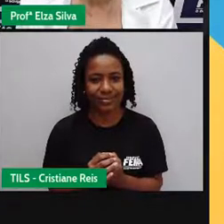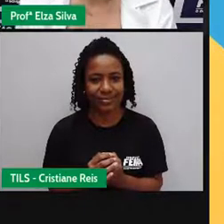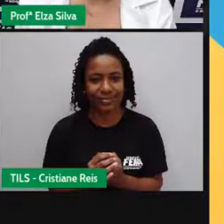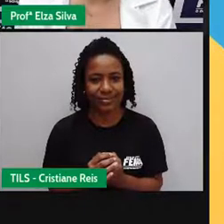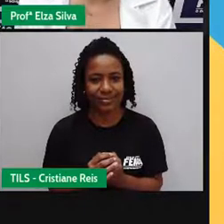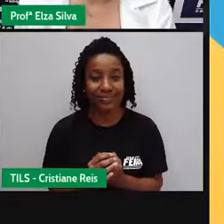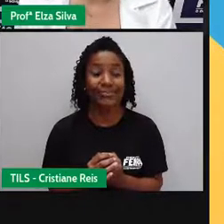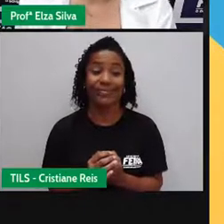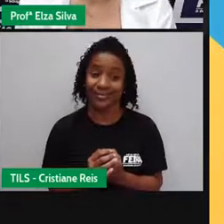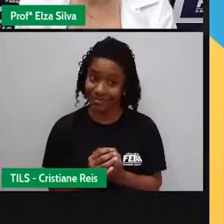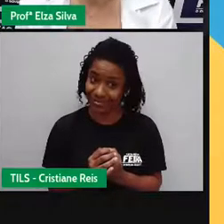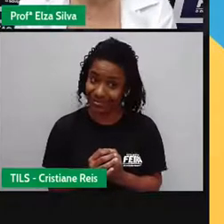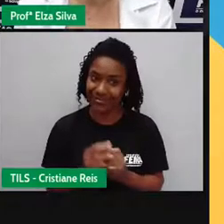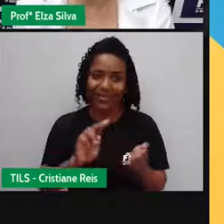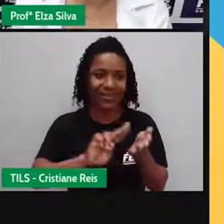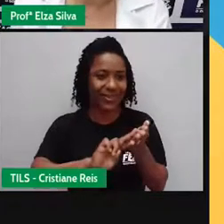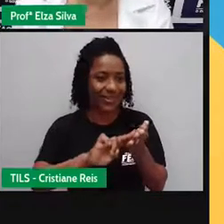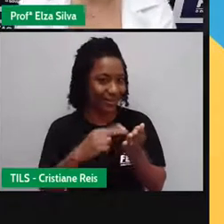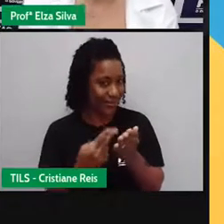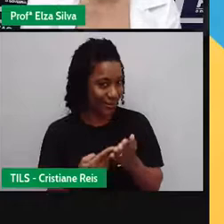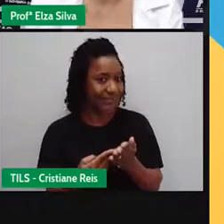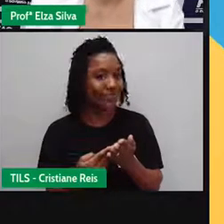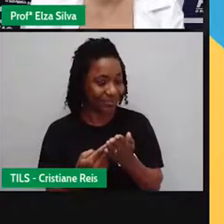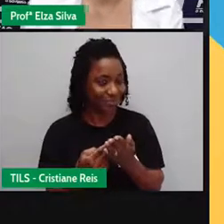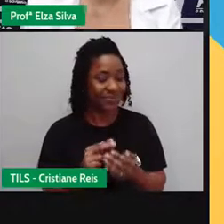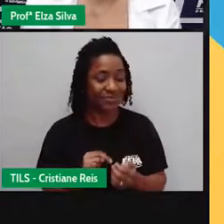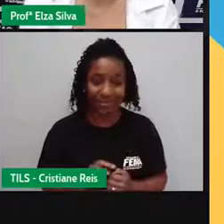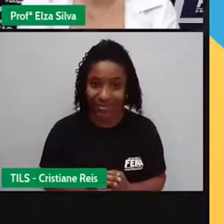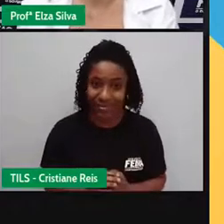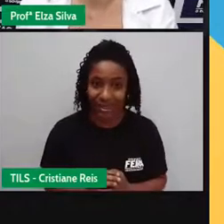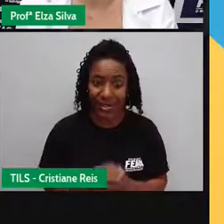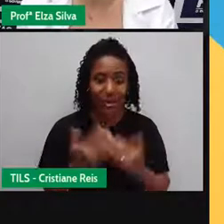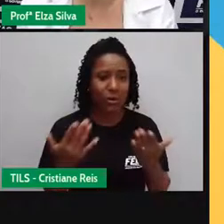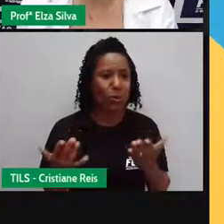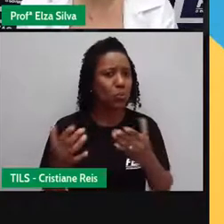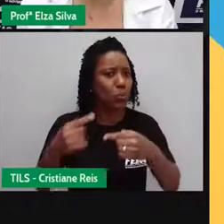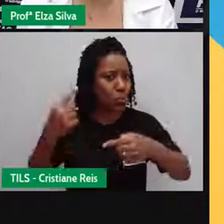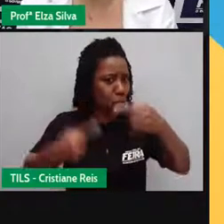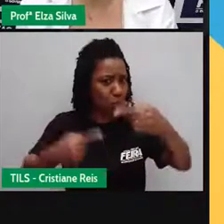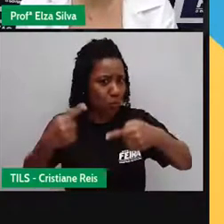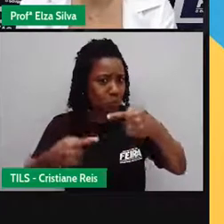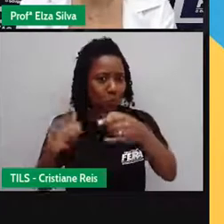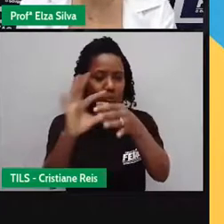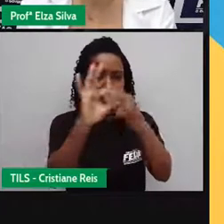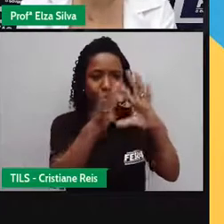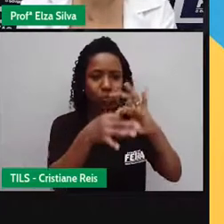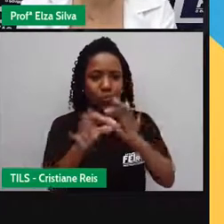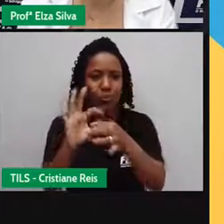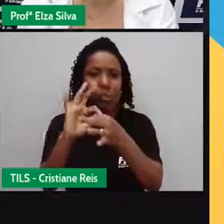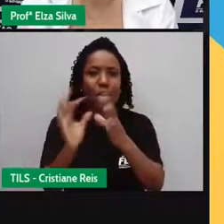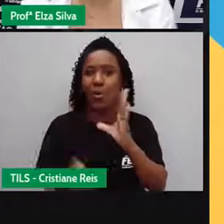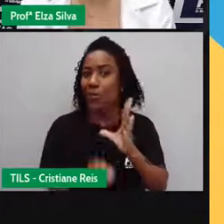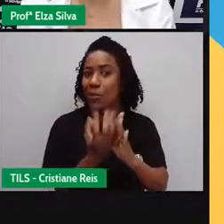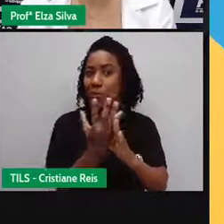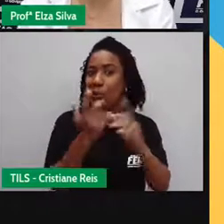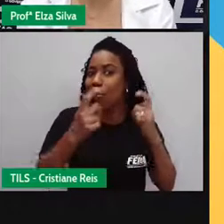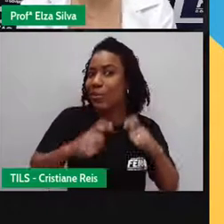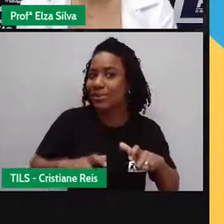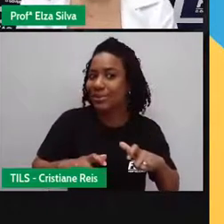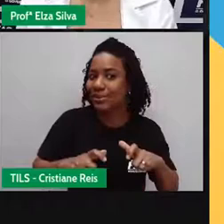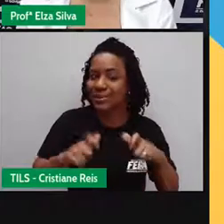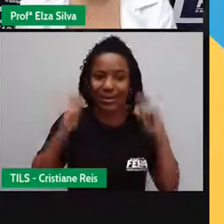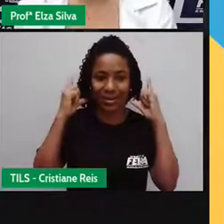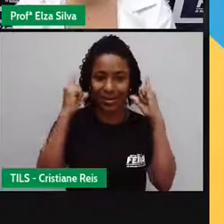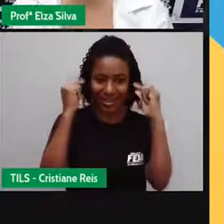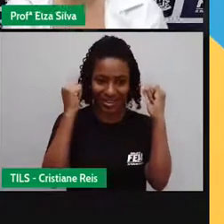Então, os Jogos Olímpicos, caros estudantes, tiveram a origem onde? Na Grécia Antiga,